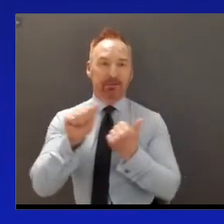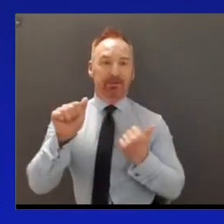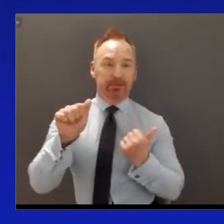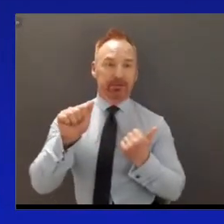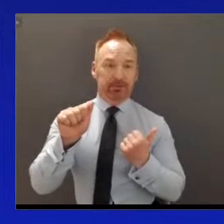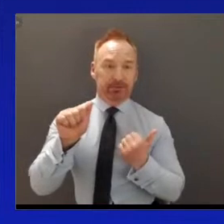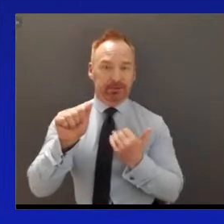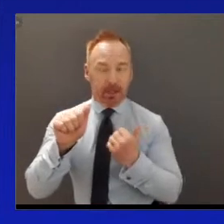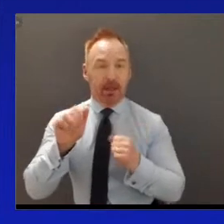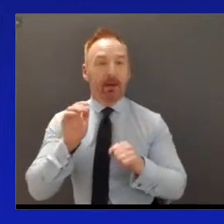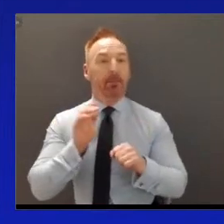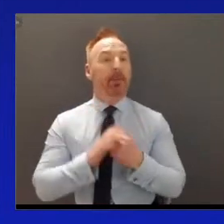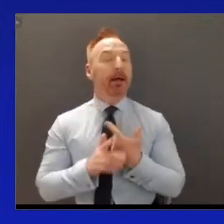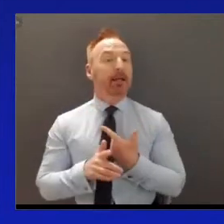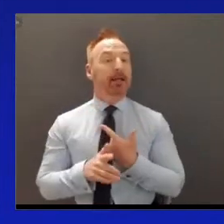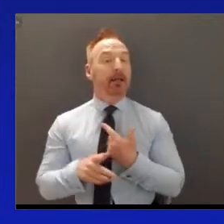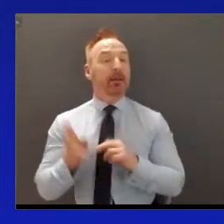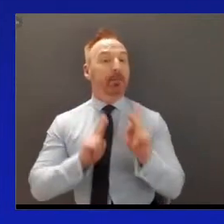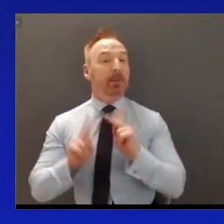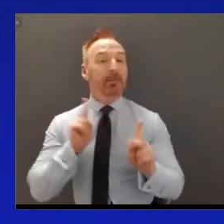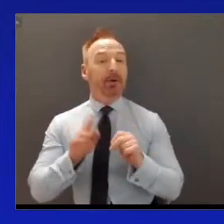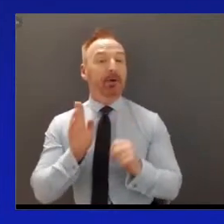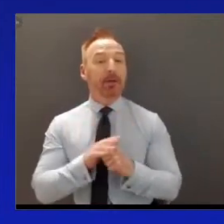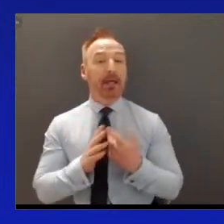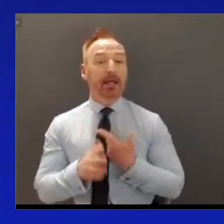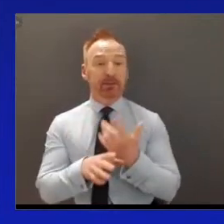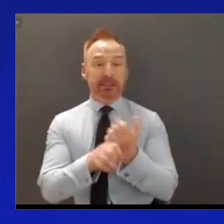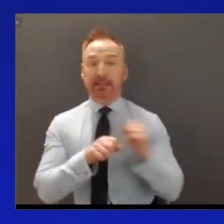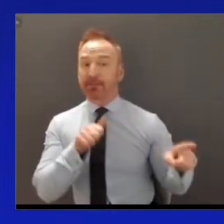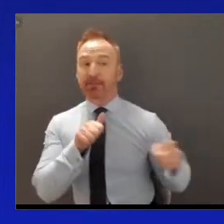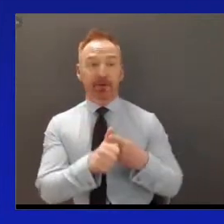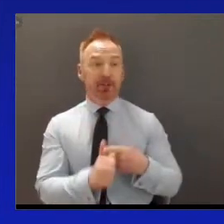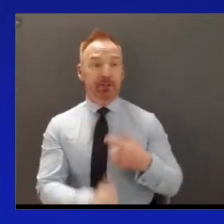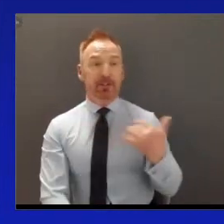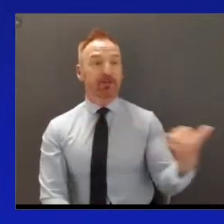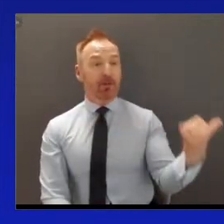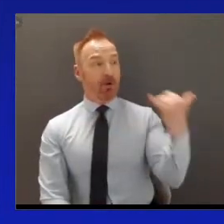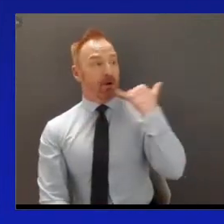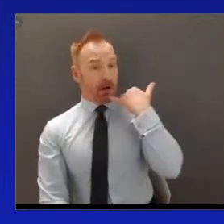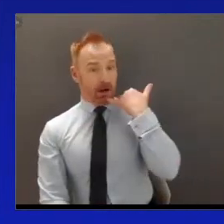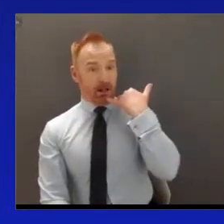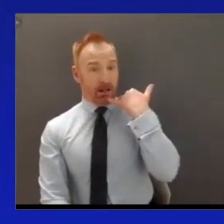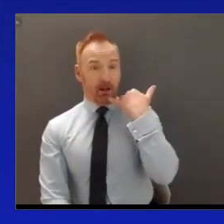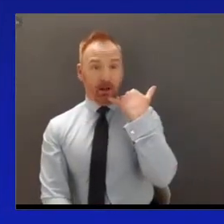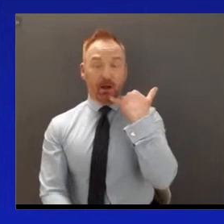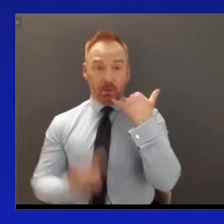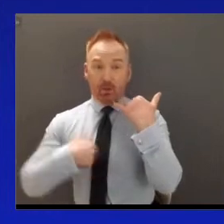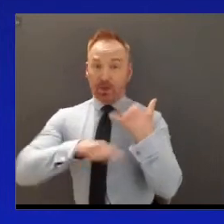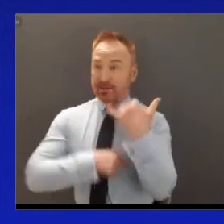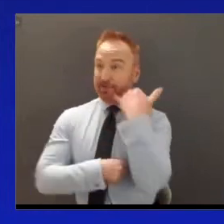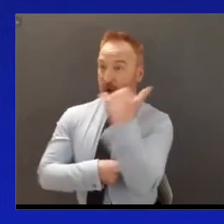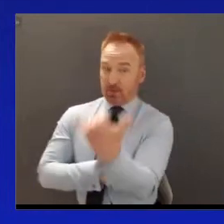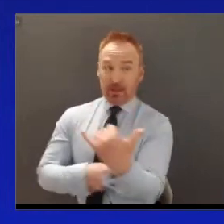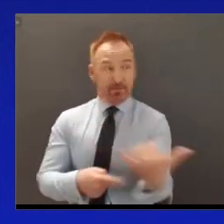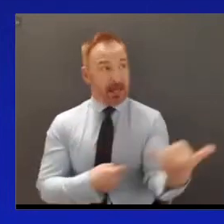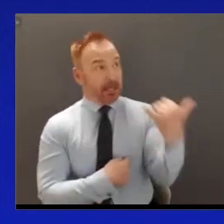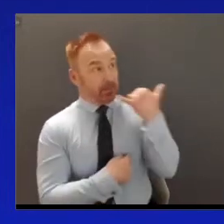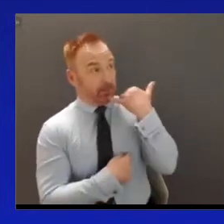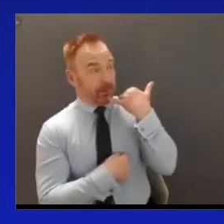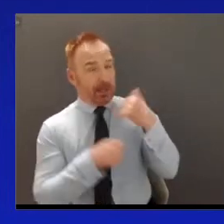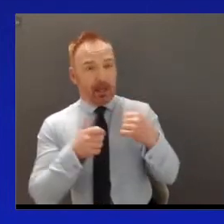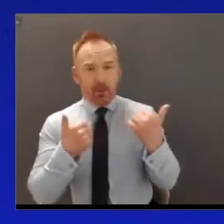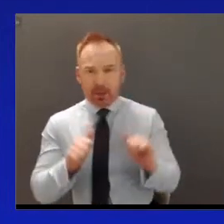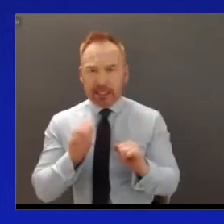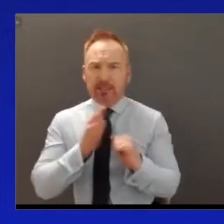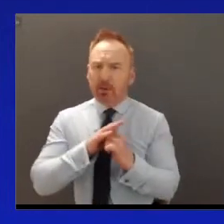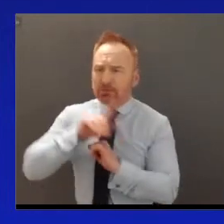first phone call from us to do a risk assessment and basically triaging and making sure that people have what